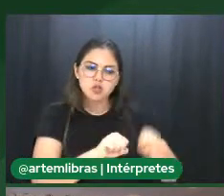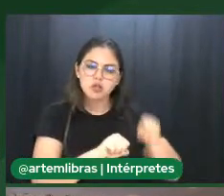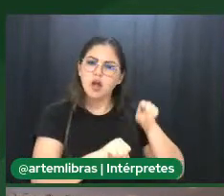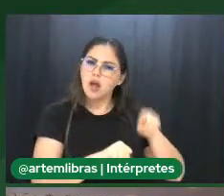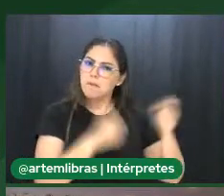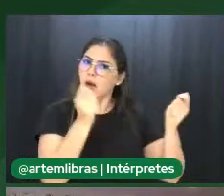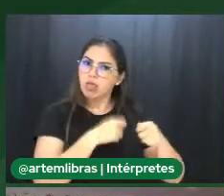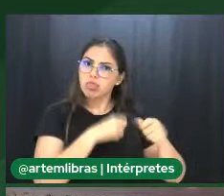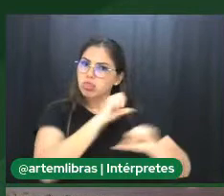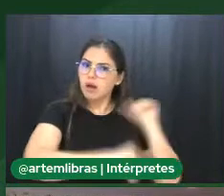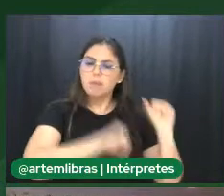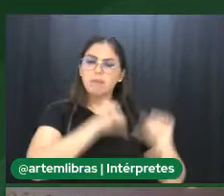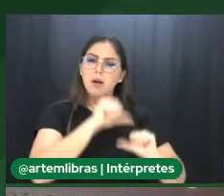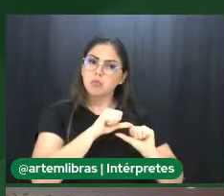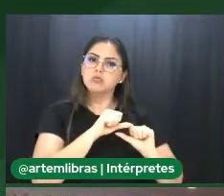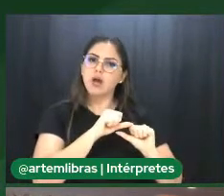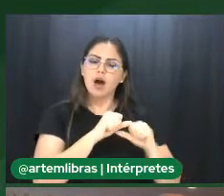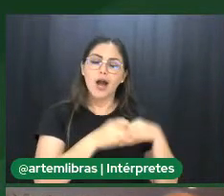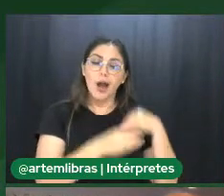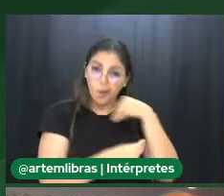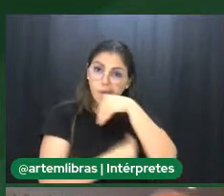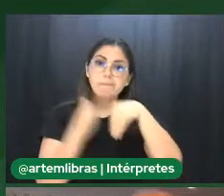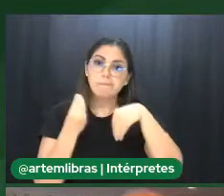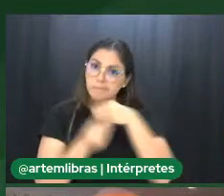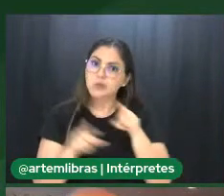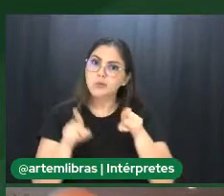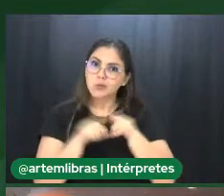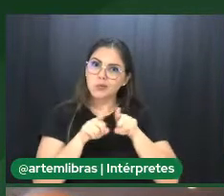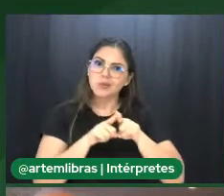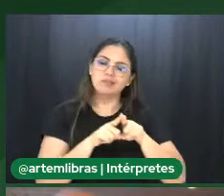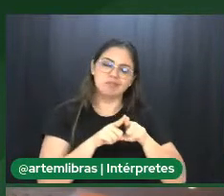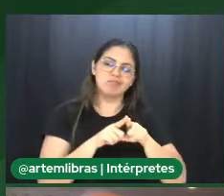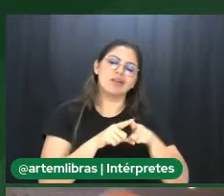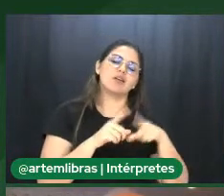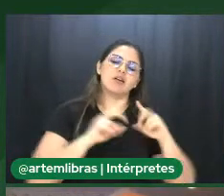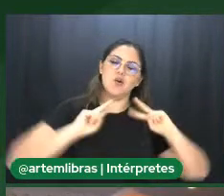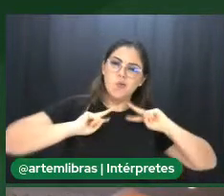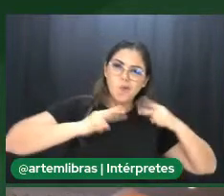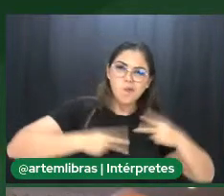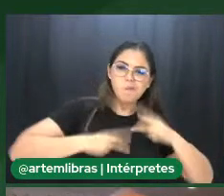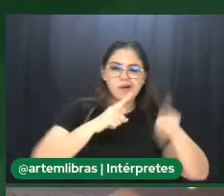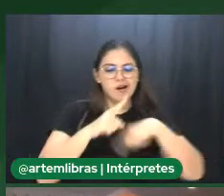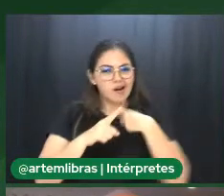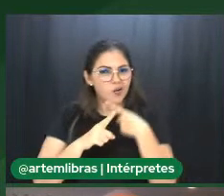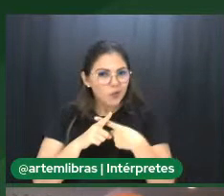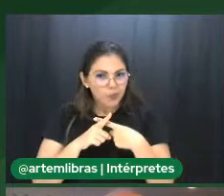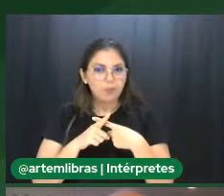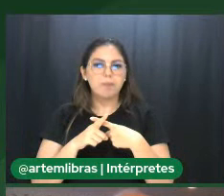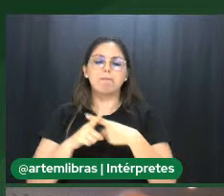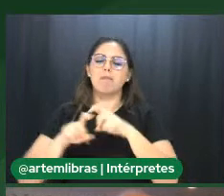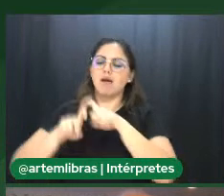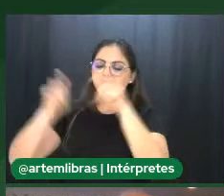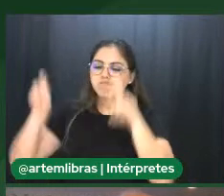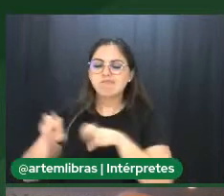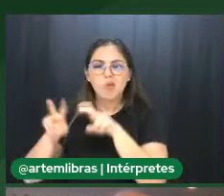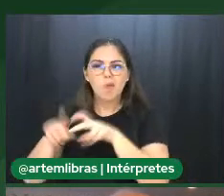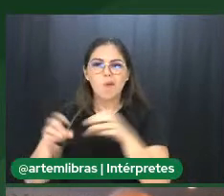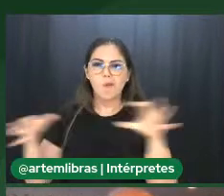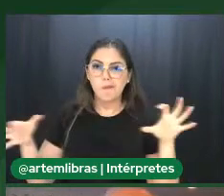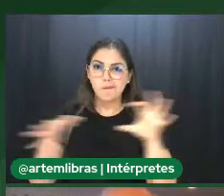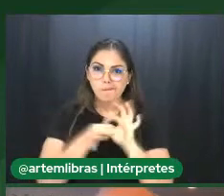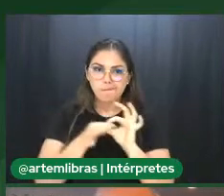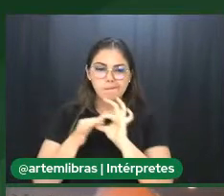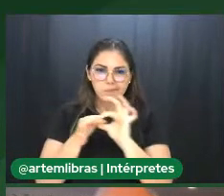well. The surgical devices are also best seen as telebots.